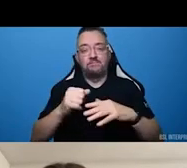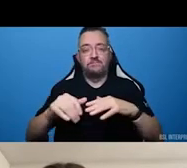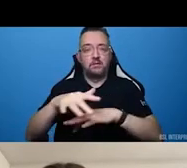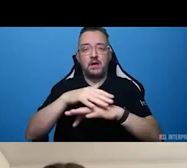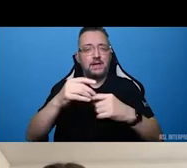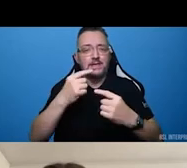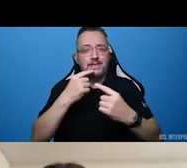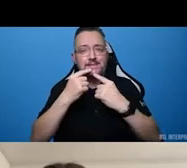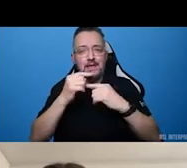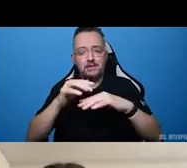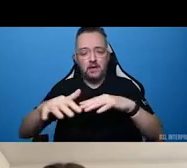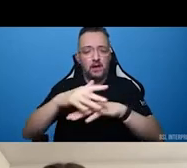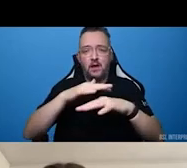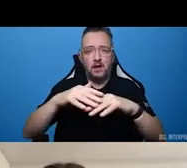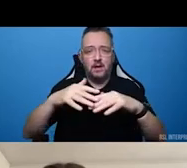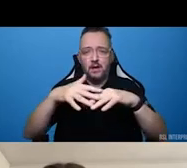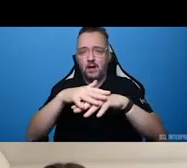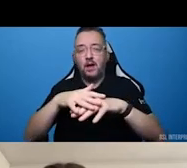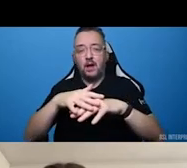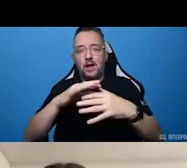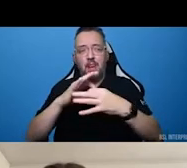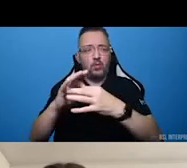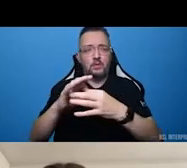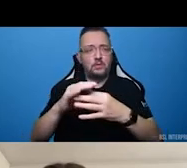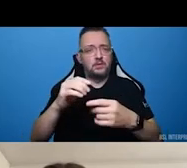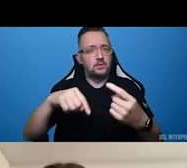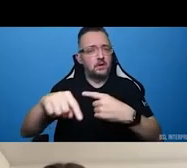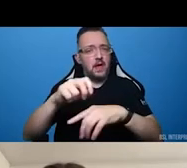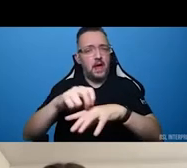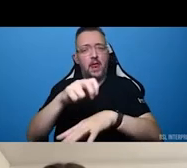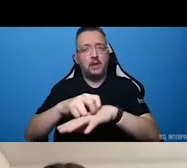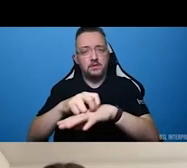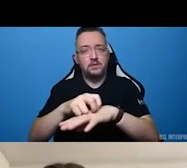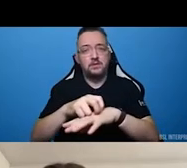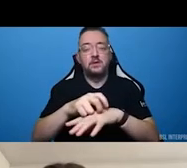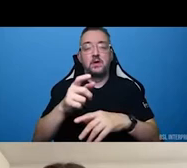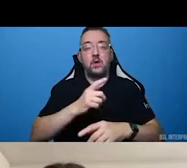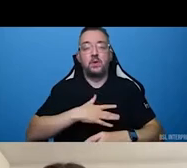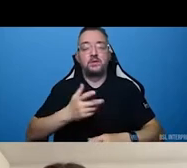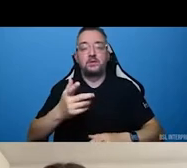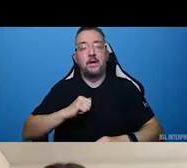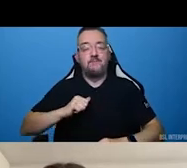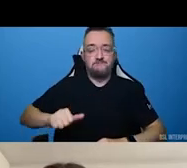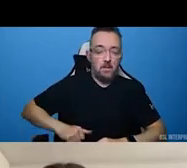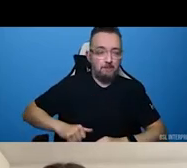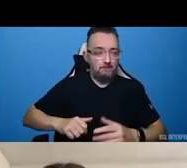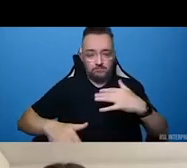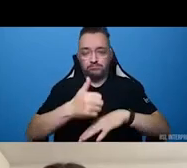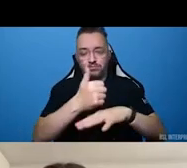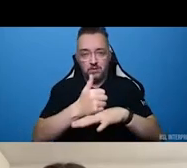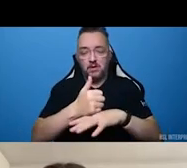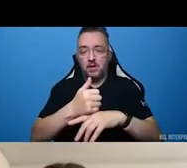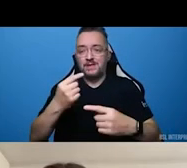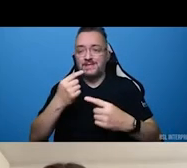infrastructure extending across unlikely facets of the Irish environment. From optimizing dairy farms to instrumenting bogs and